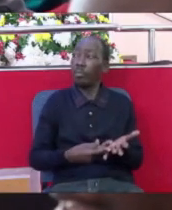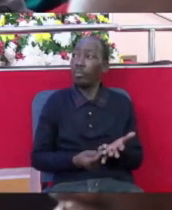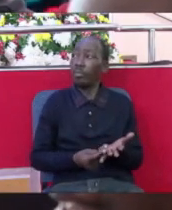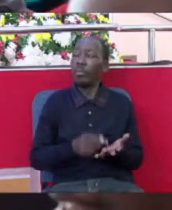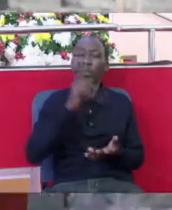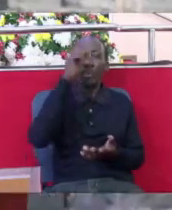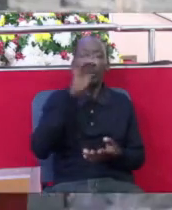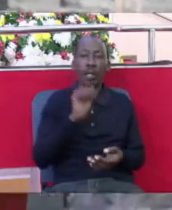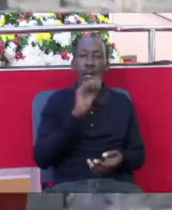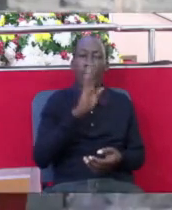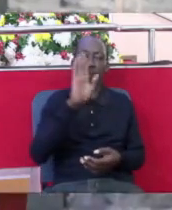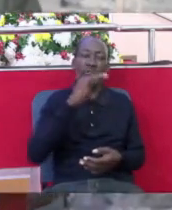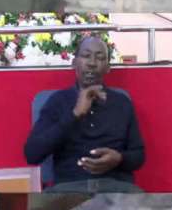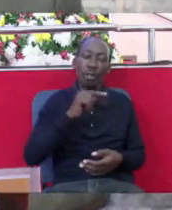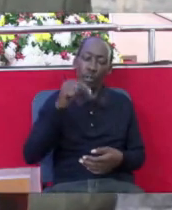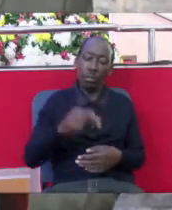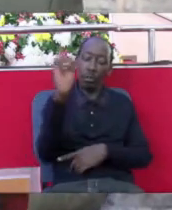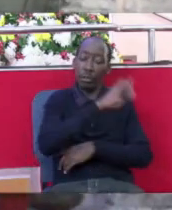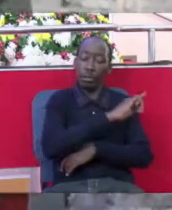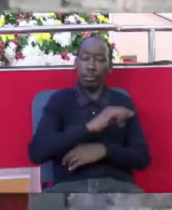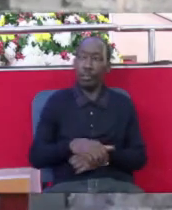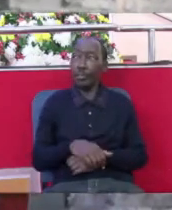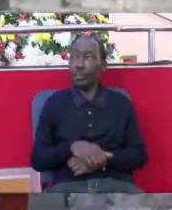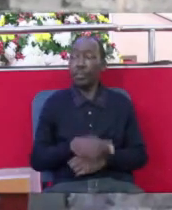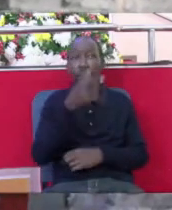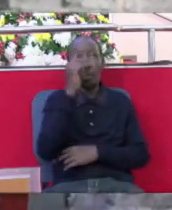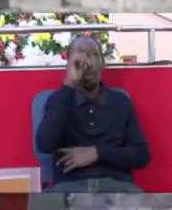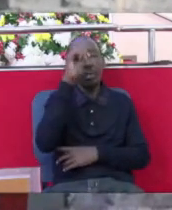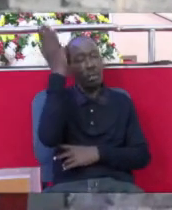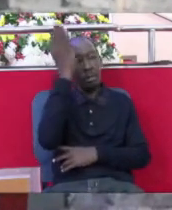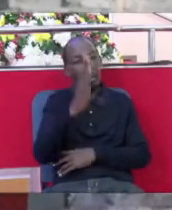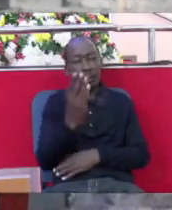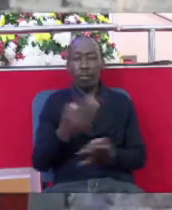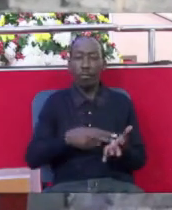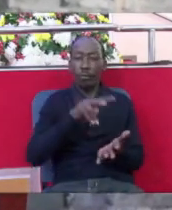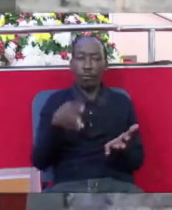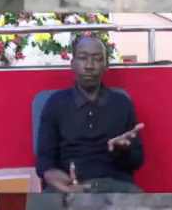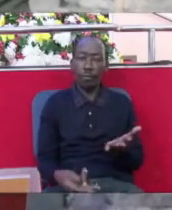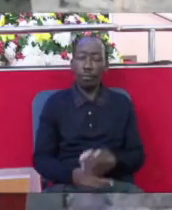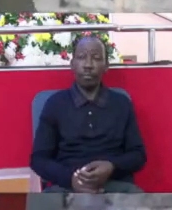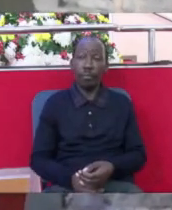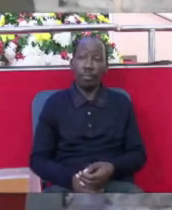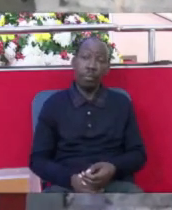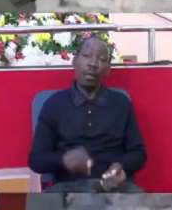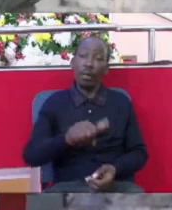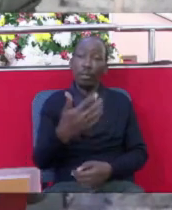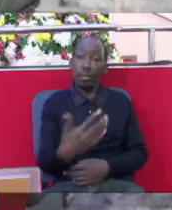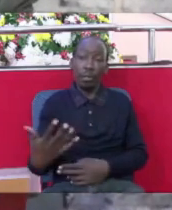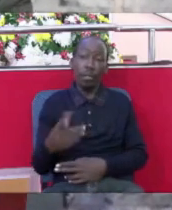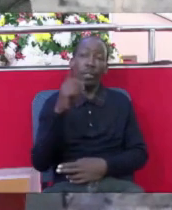can be your father this day. Anaweza kuwa ni baba yako siku ya leo. Because he never fails. Ya kwamba hawezi shindwa. The other thing we have seen that the